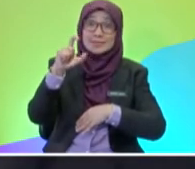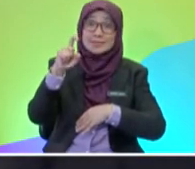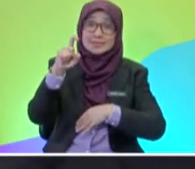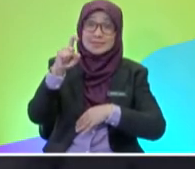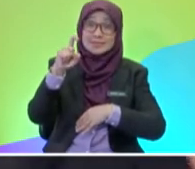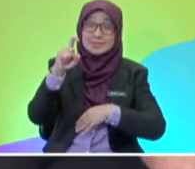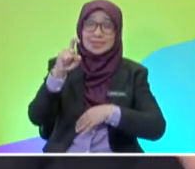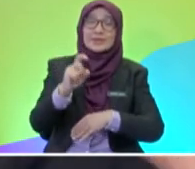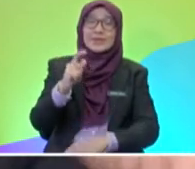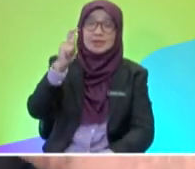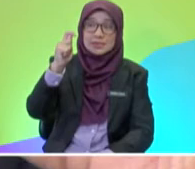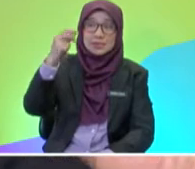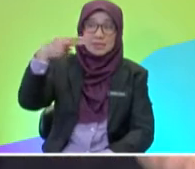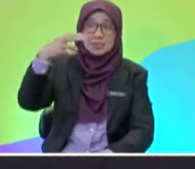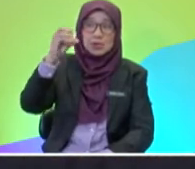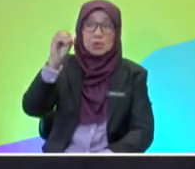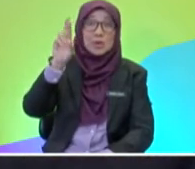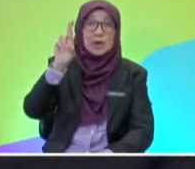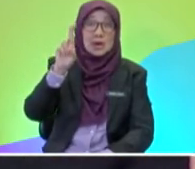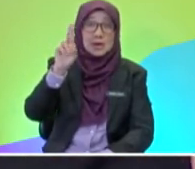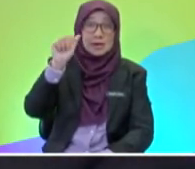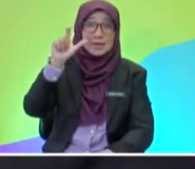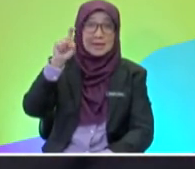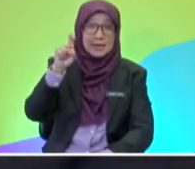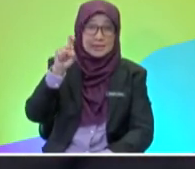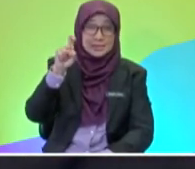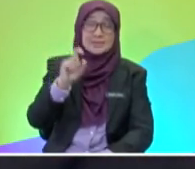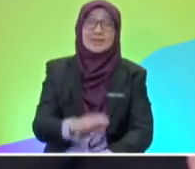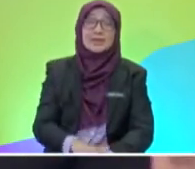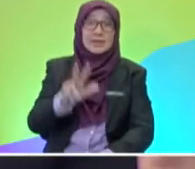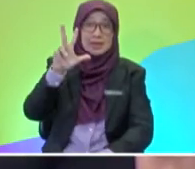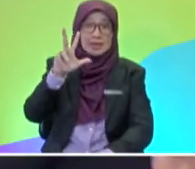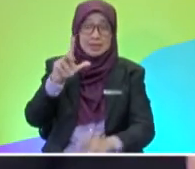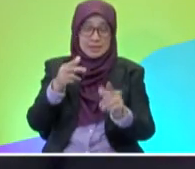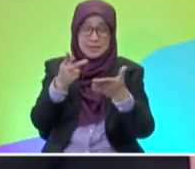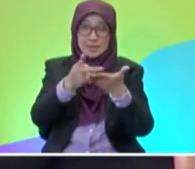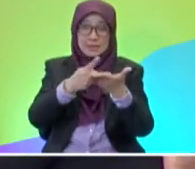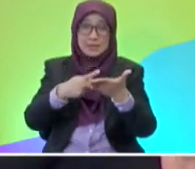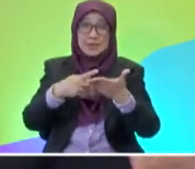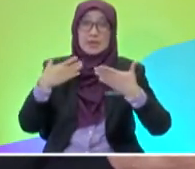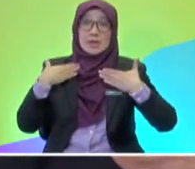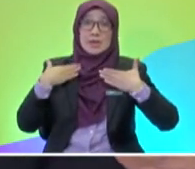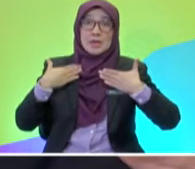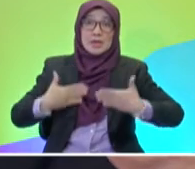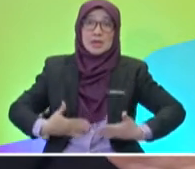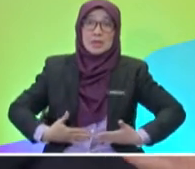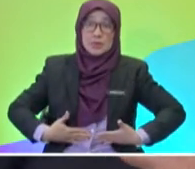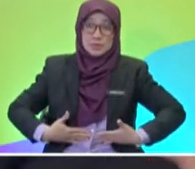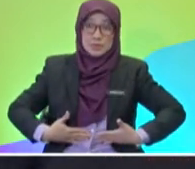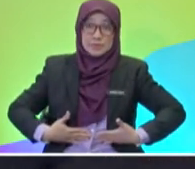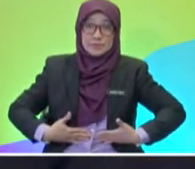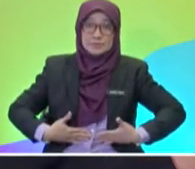is called the thorax. And the third part is called the abdomen. Okay, it's called